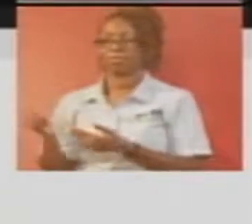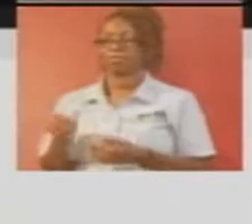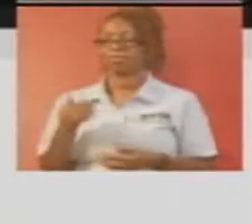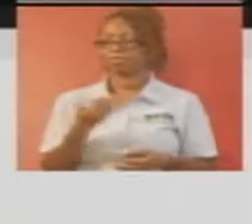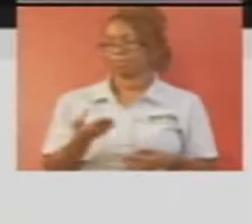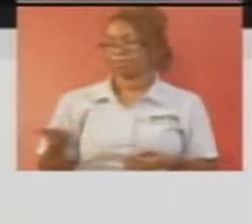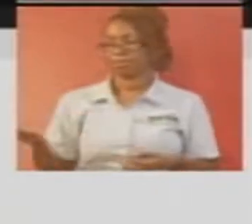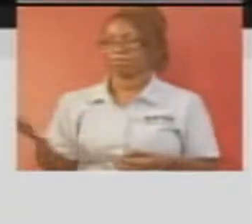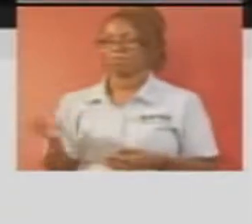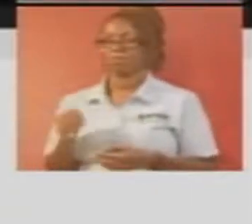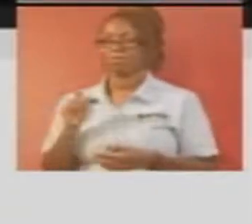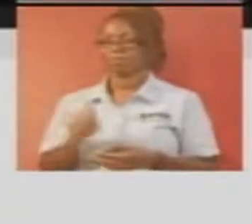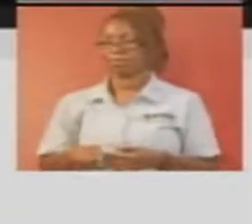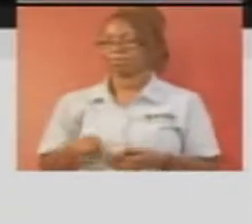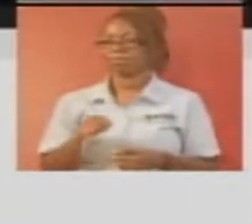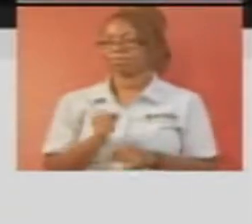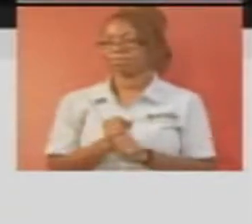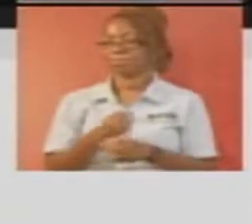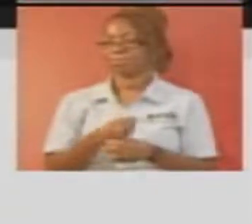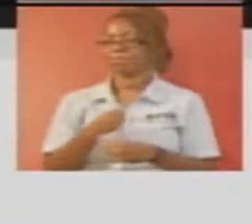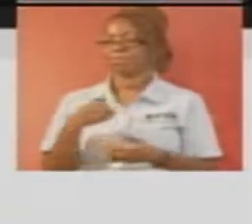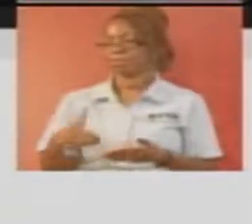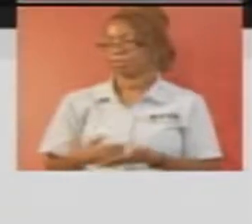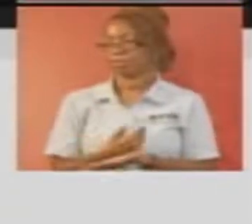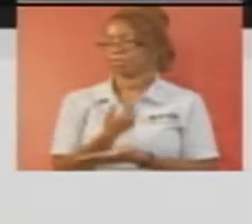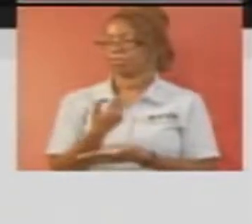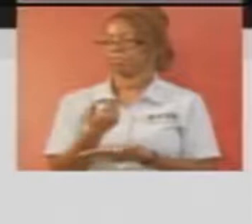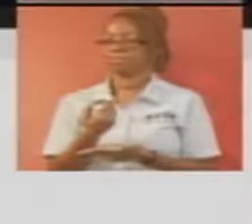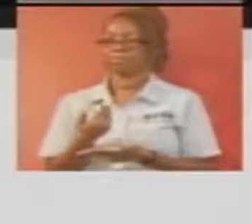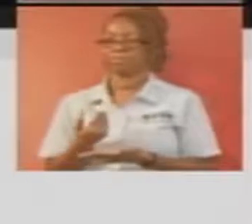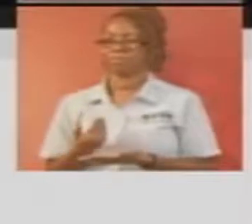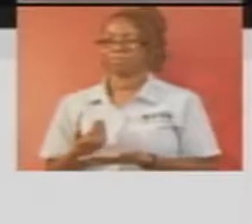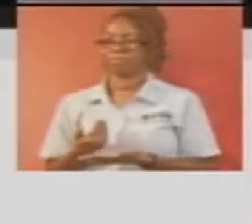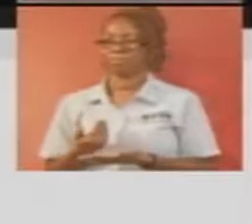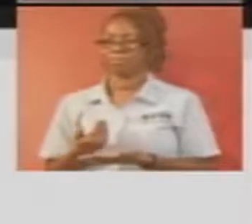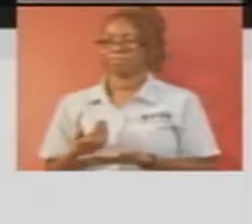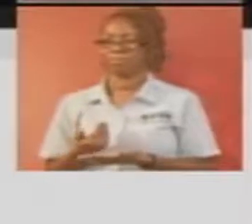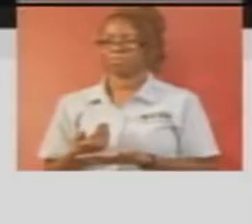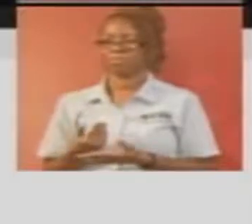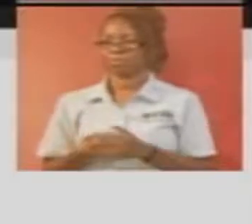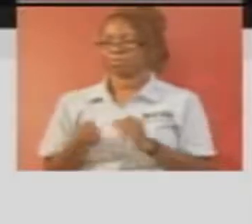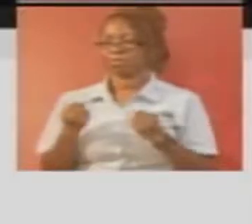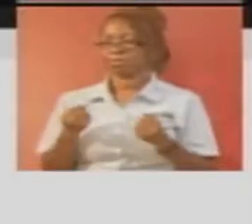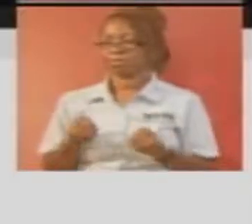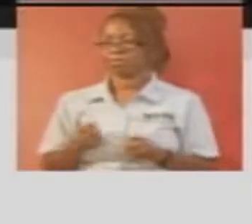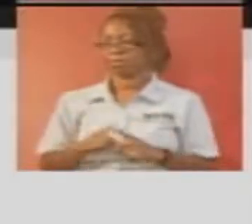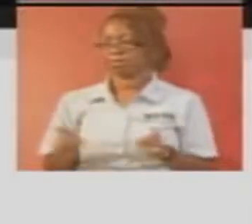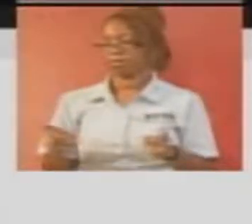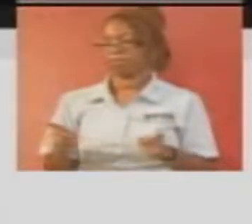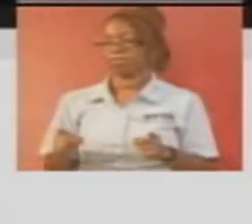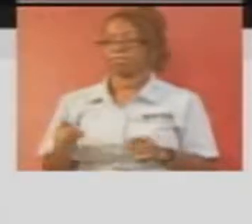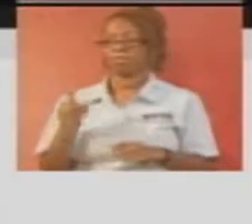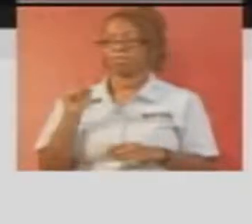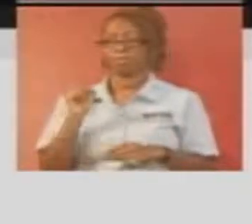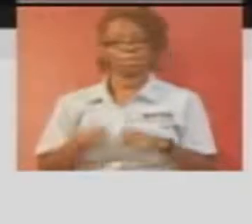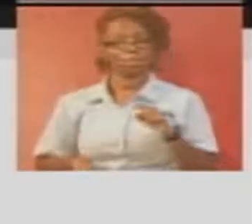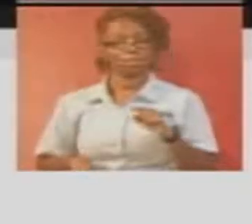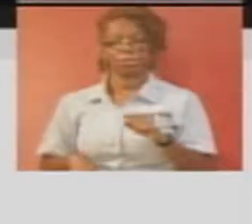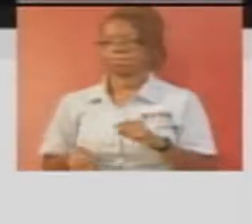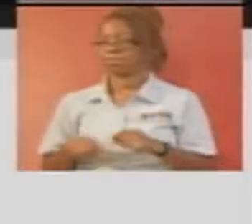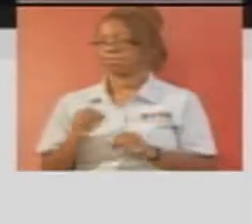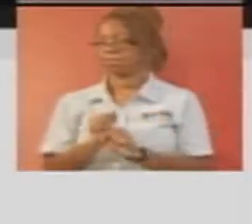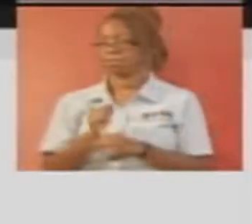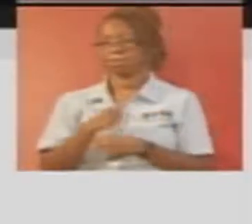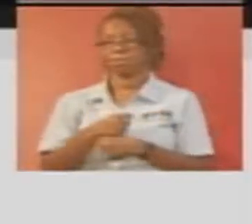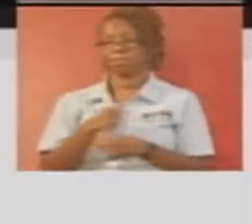can introduce that genetic material into a cell, but it doesn't replicate and it doesn't cause disease. Next slide.